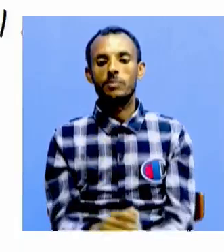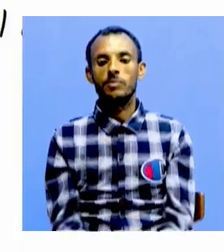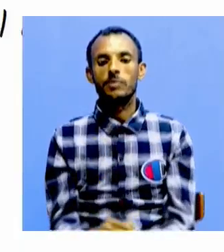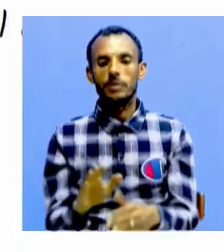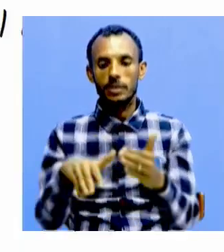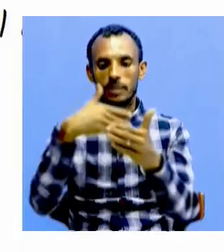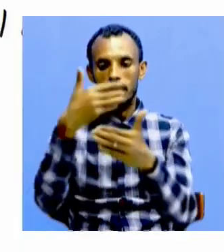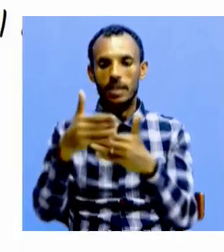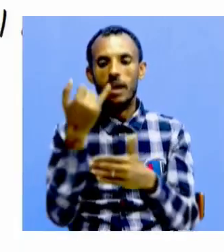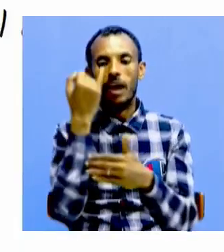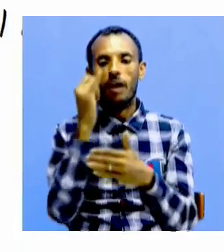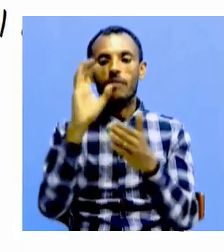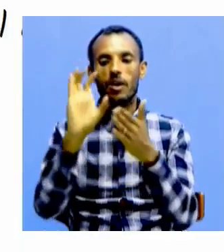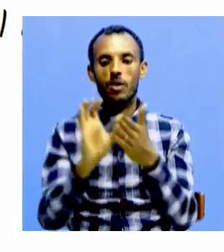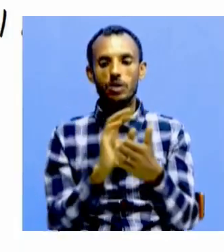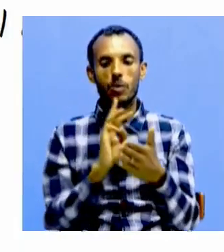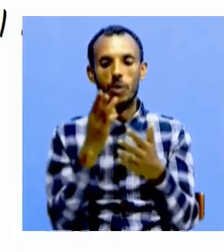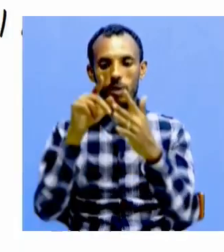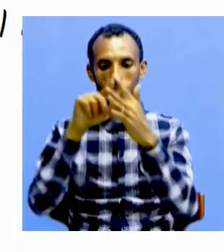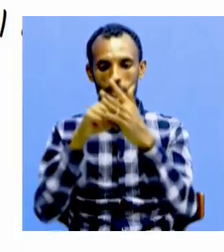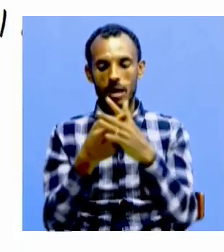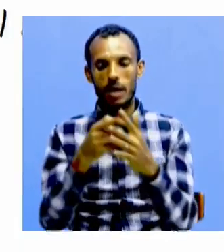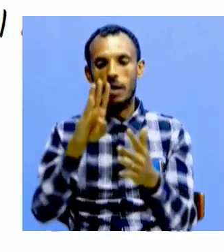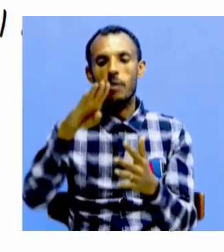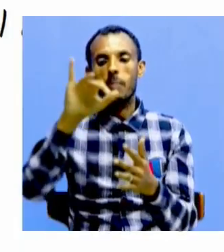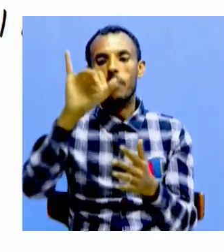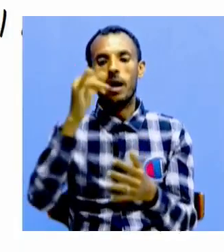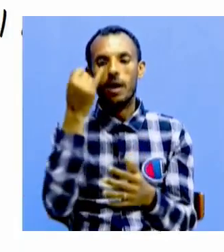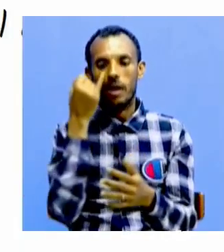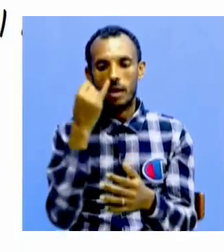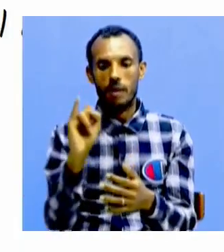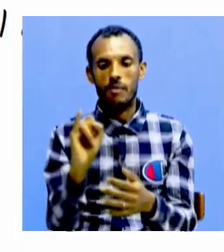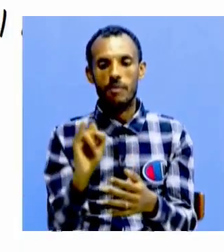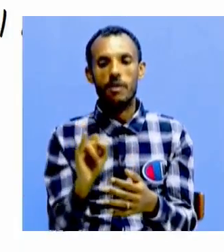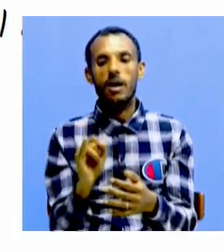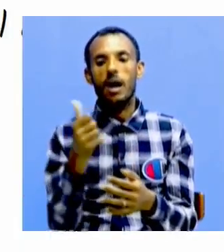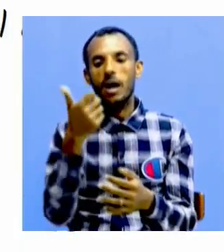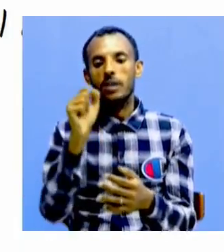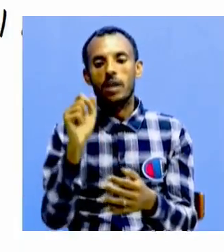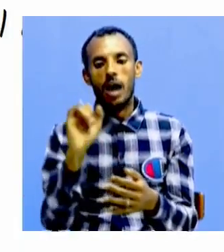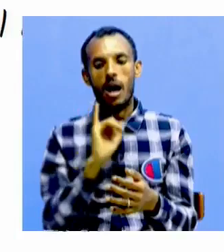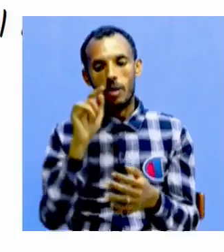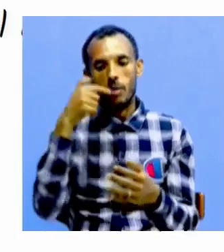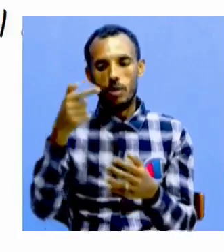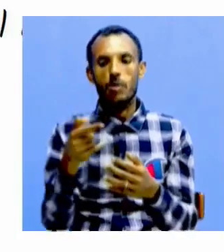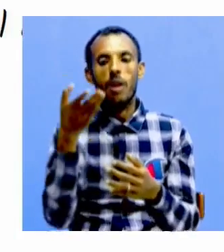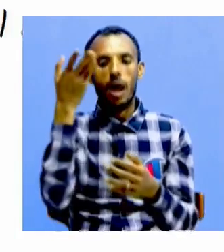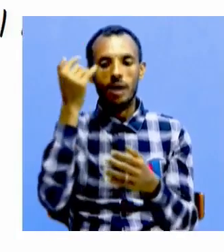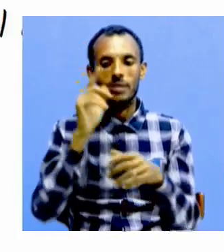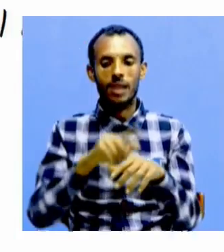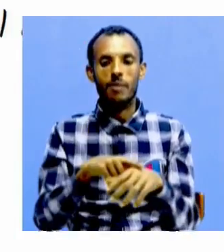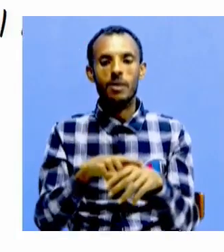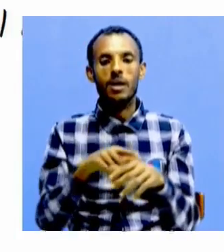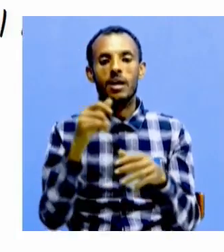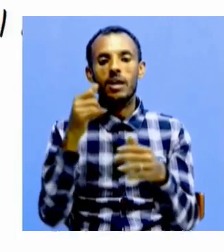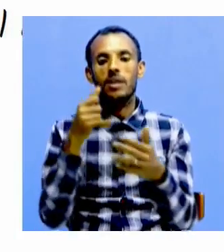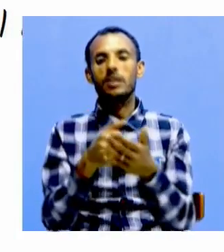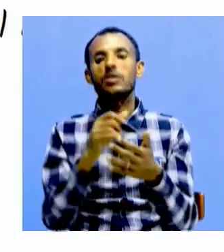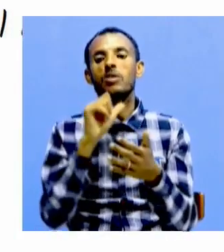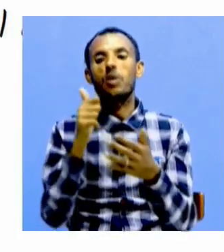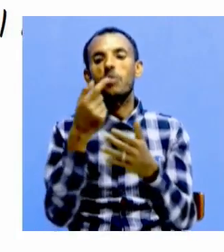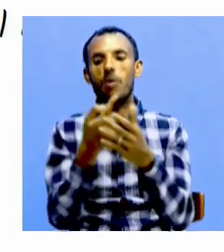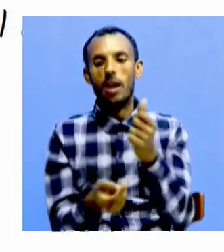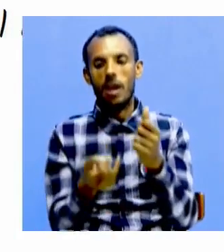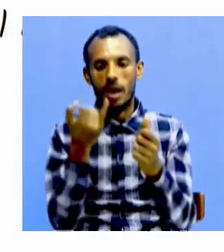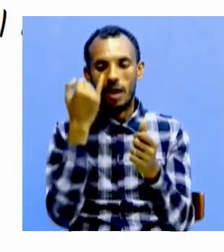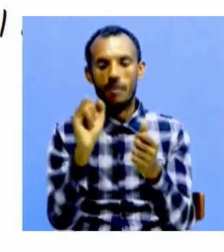Then in the if clause, we begin by if, but as I told you last time, it's not only if, there is also what?